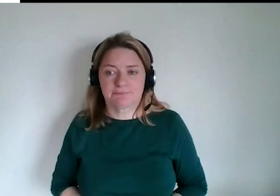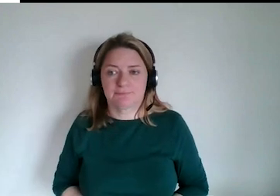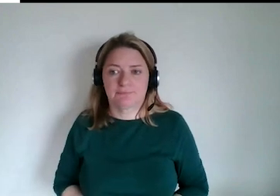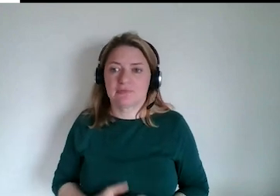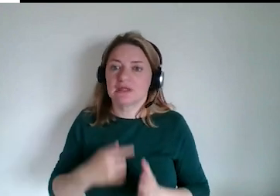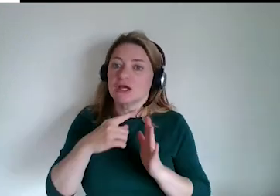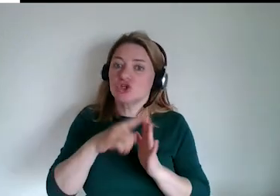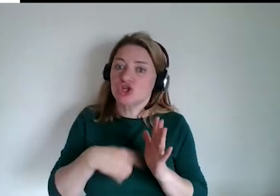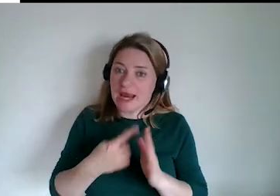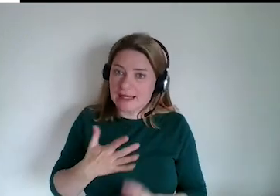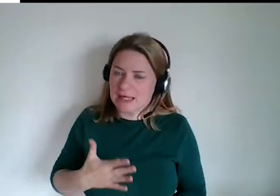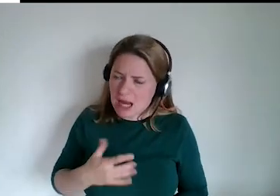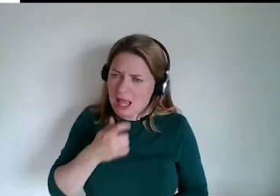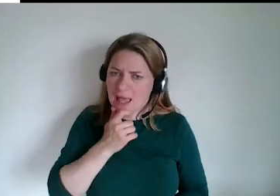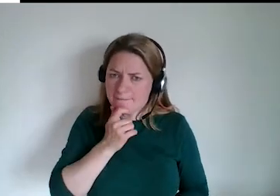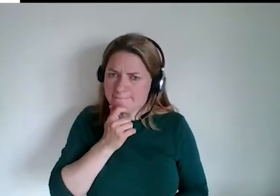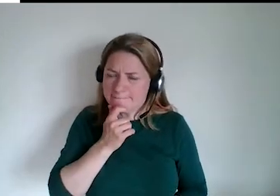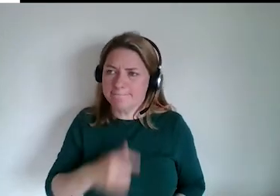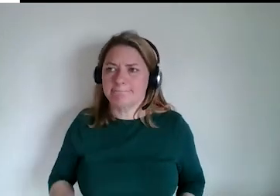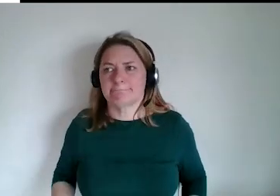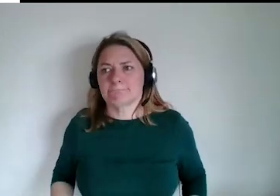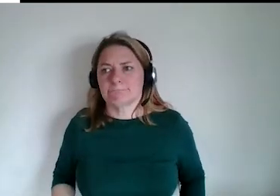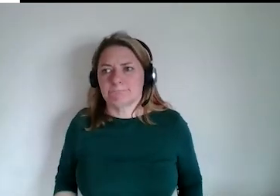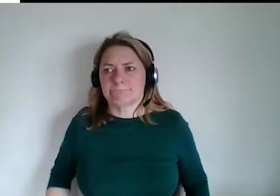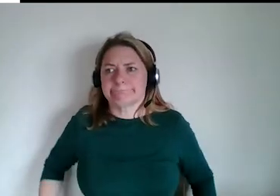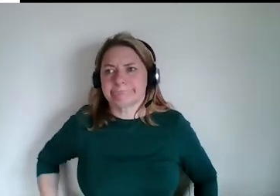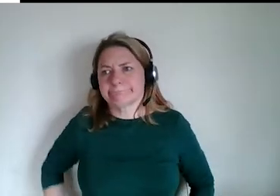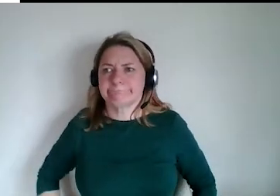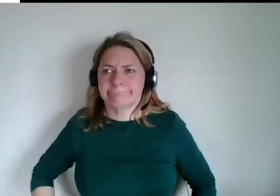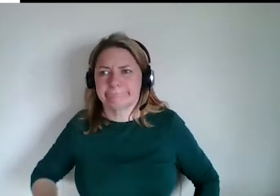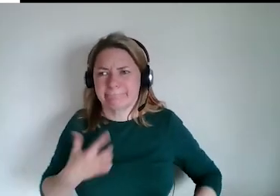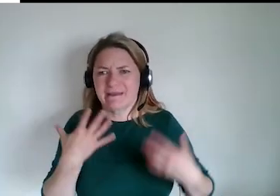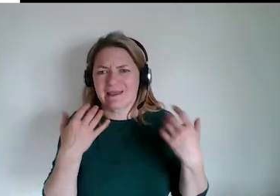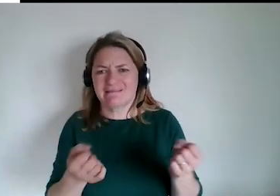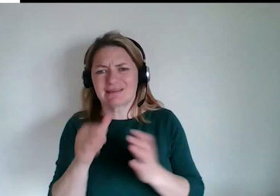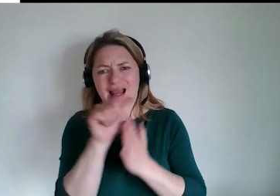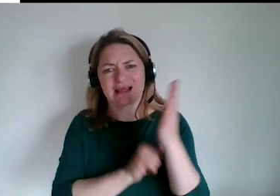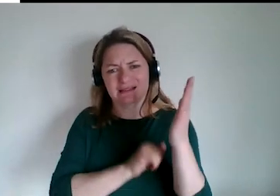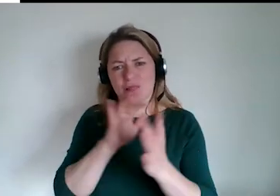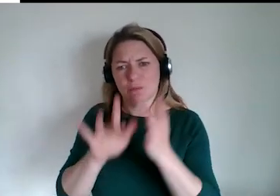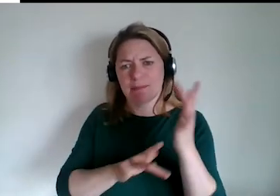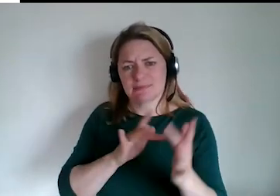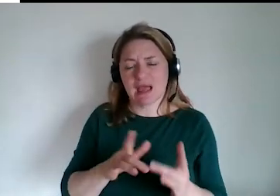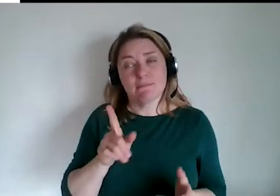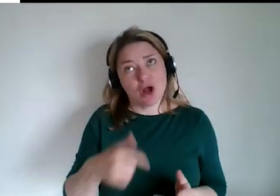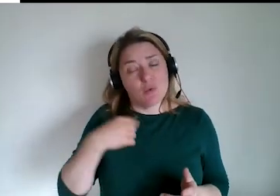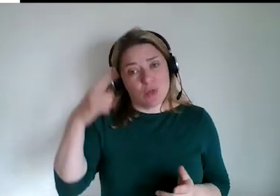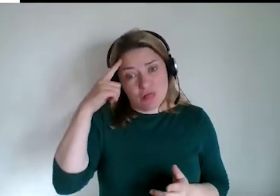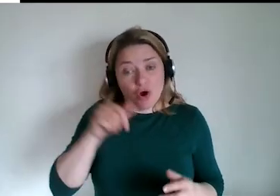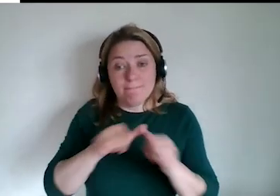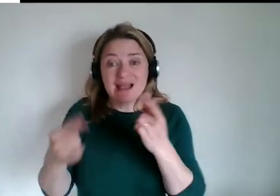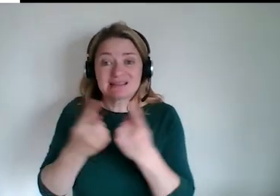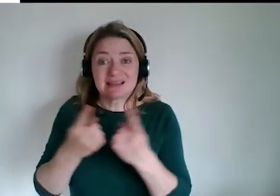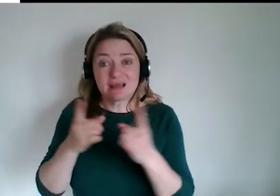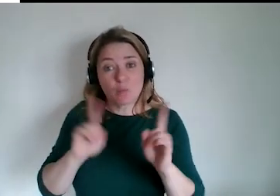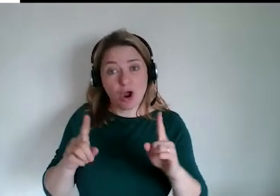Before they've started, there is a list on the website. I would have thought the best thing to do would be to contact the research